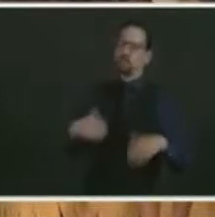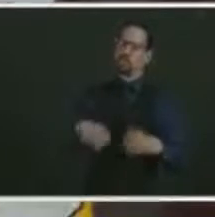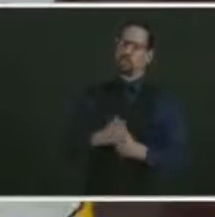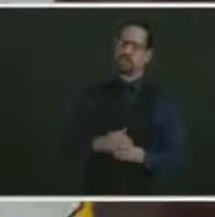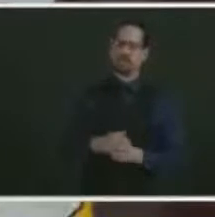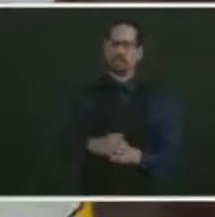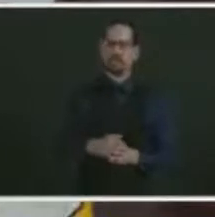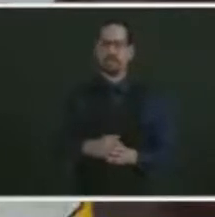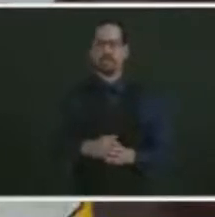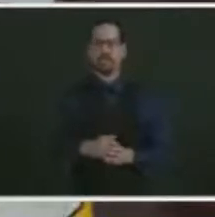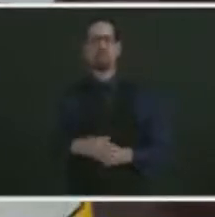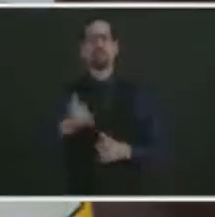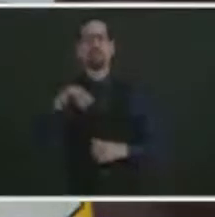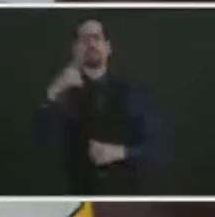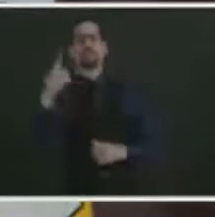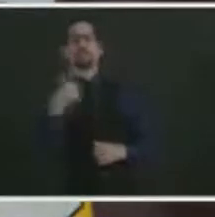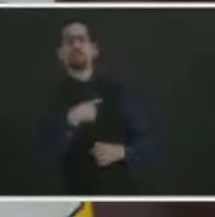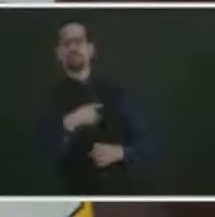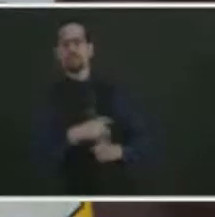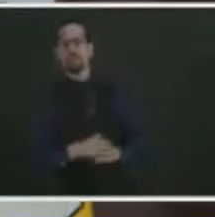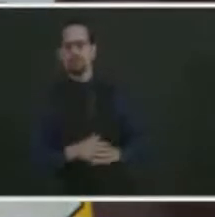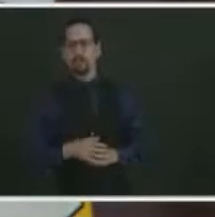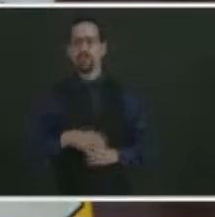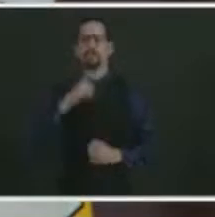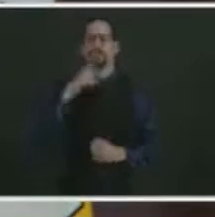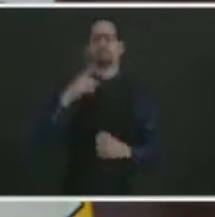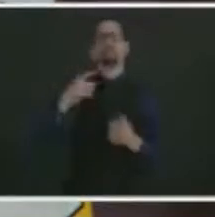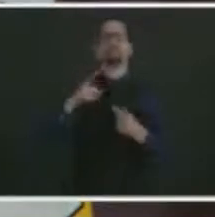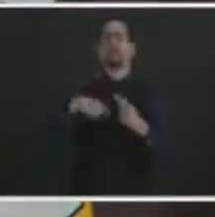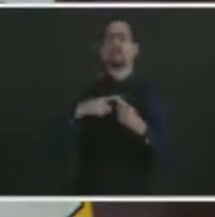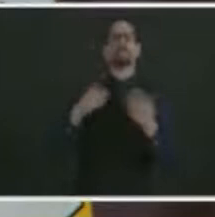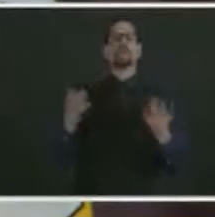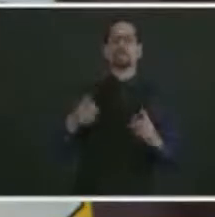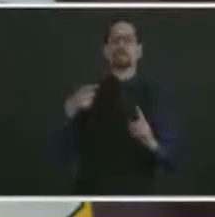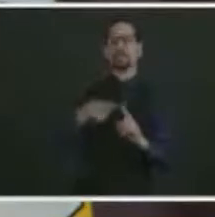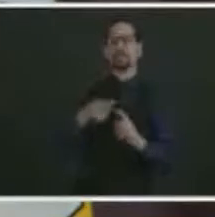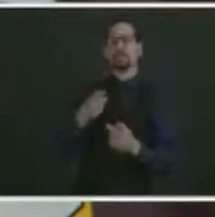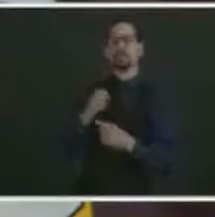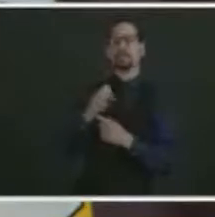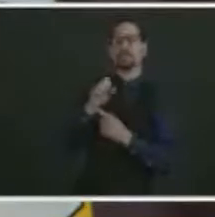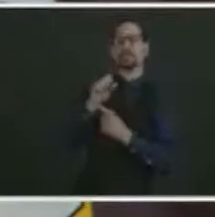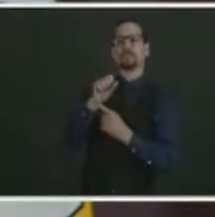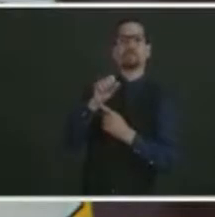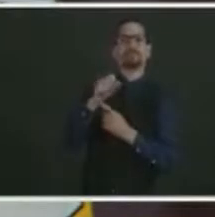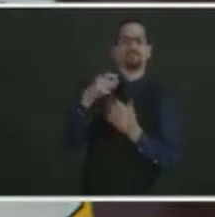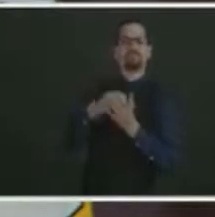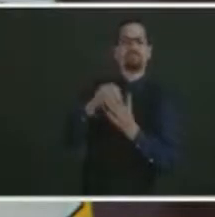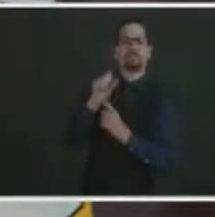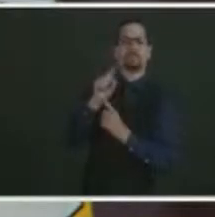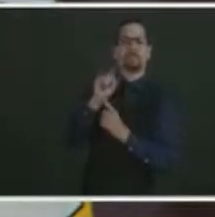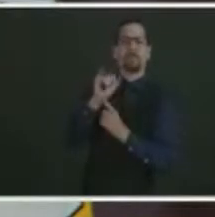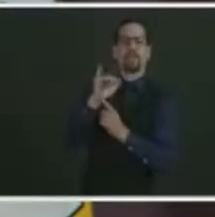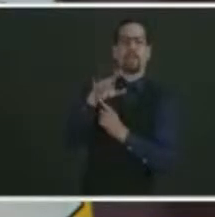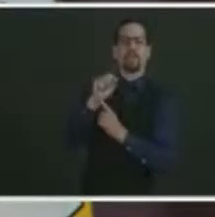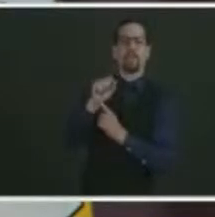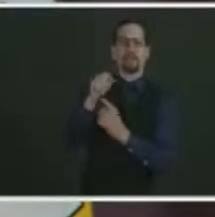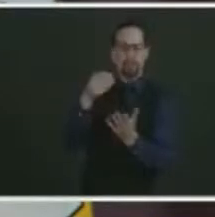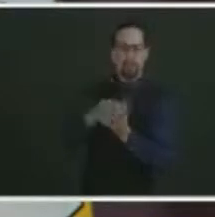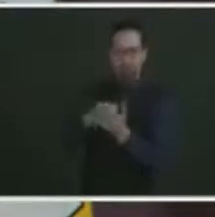There is not a call that I've ever been on where every governor doesn't raise their hand and say, we need federal